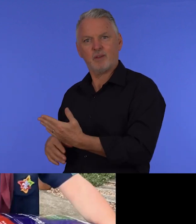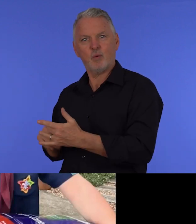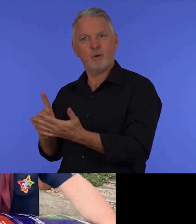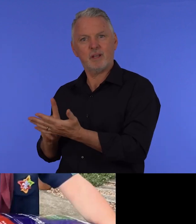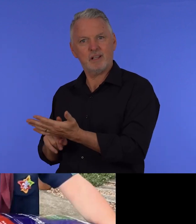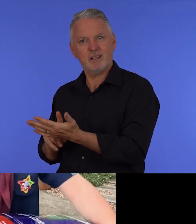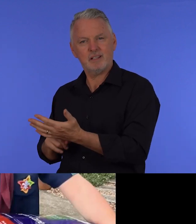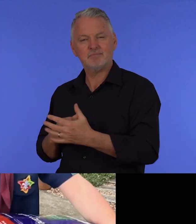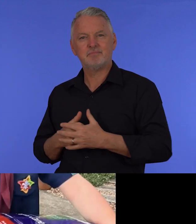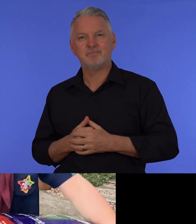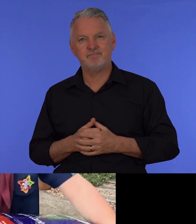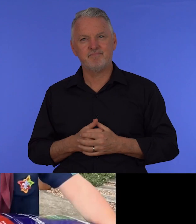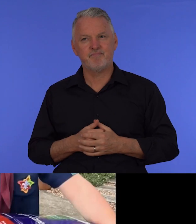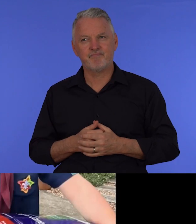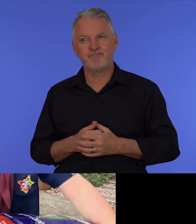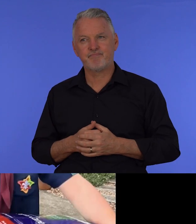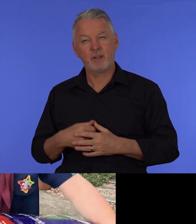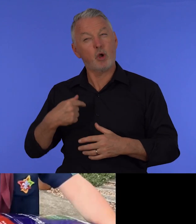as a valued contributor.